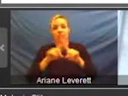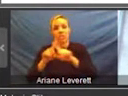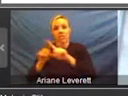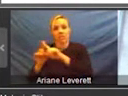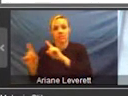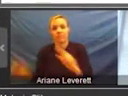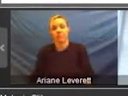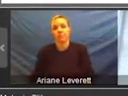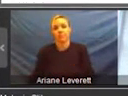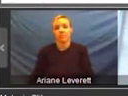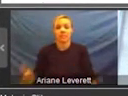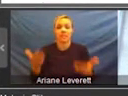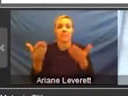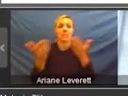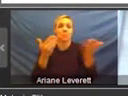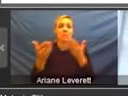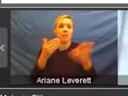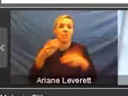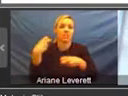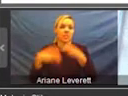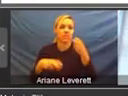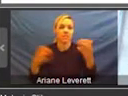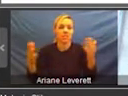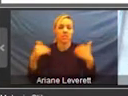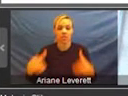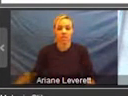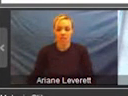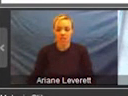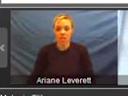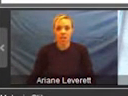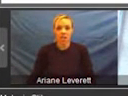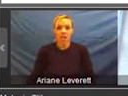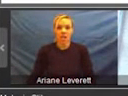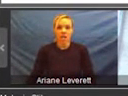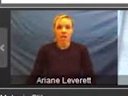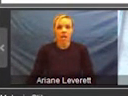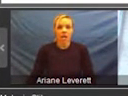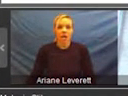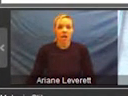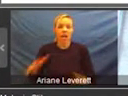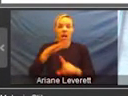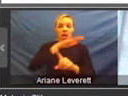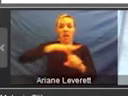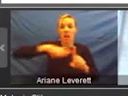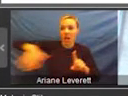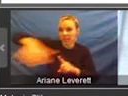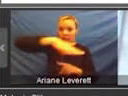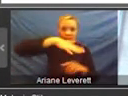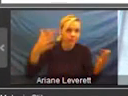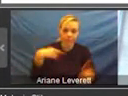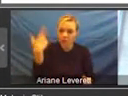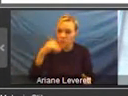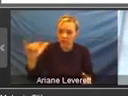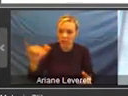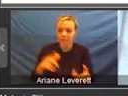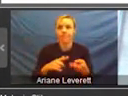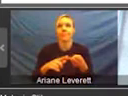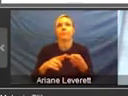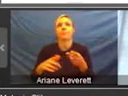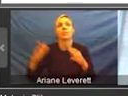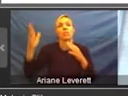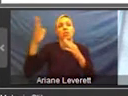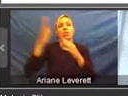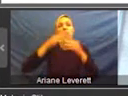compare. And contextuality and ending of top-down import of most products, services,